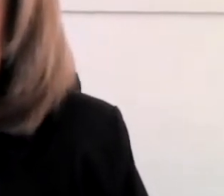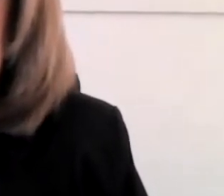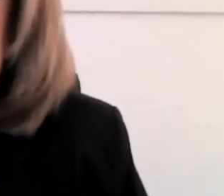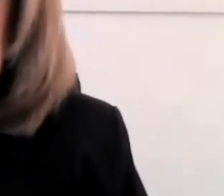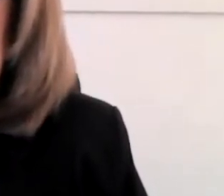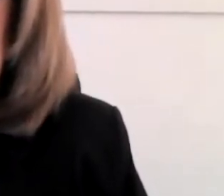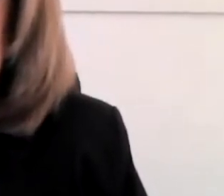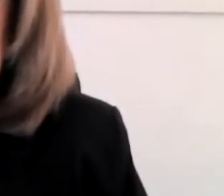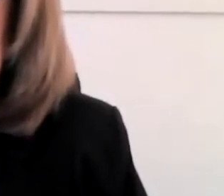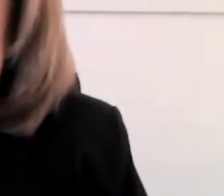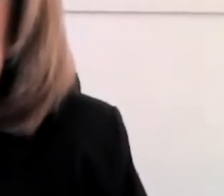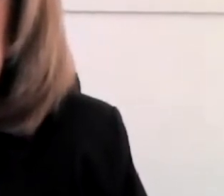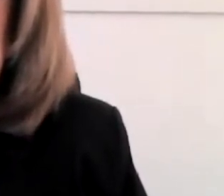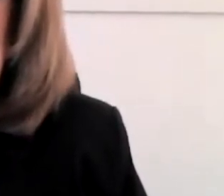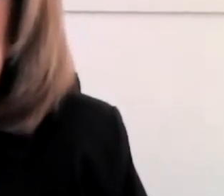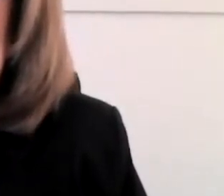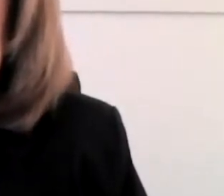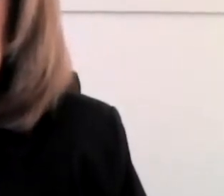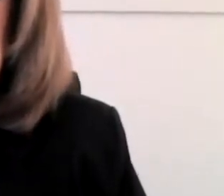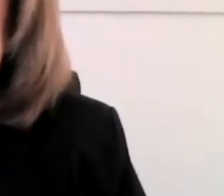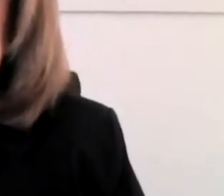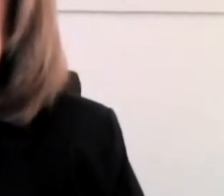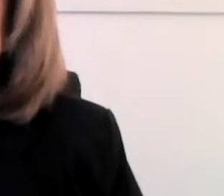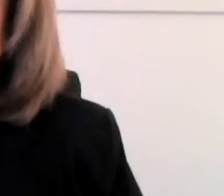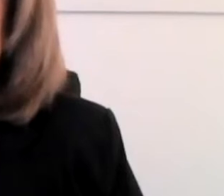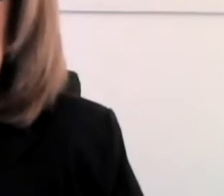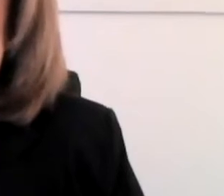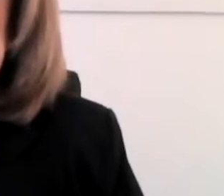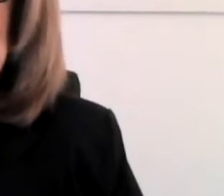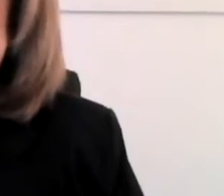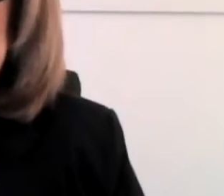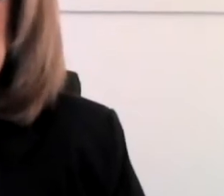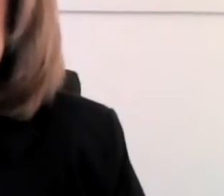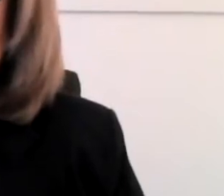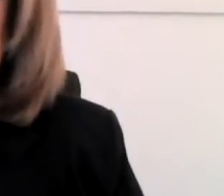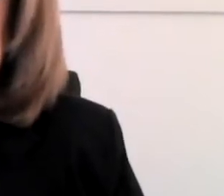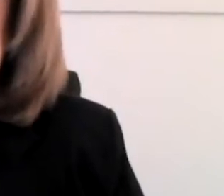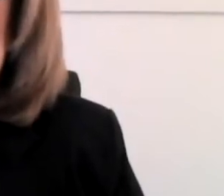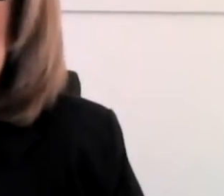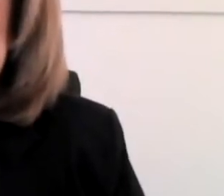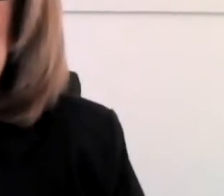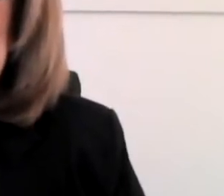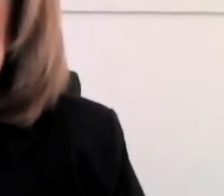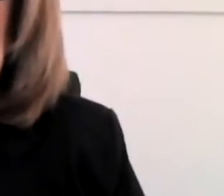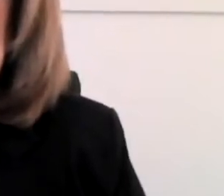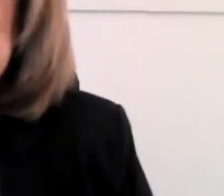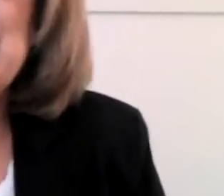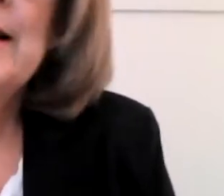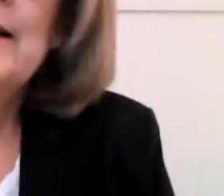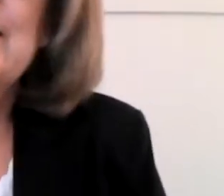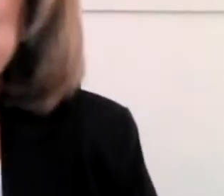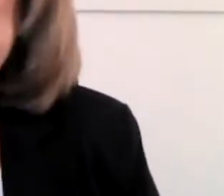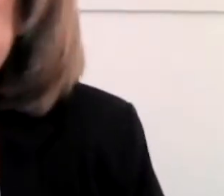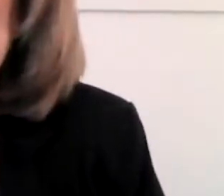No, but it's a nice illustration of some of the terrain that people are seeing and reckoning with, right? And you've got a comment in the chat